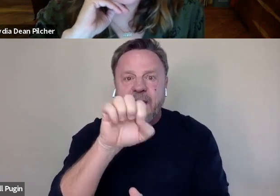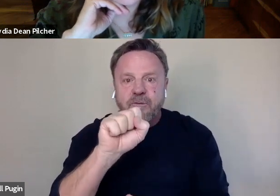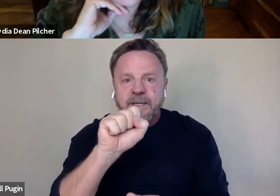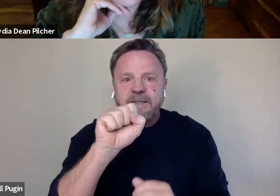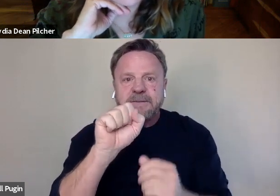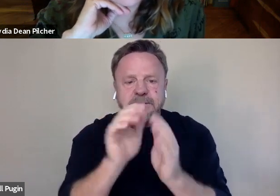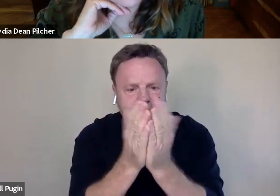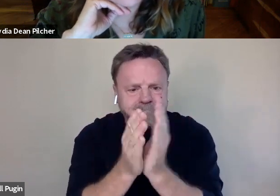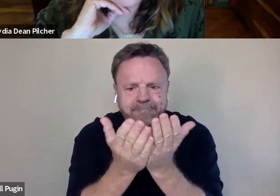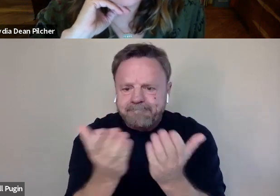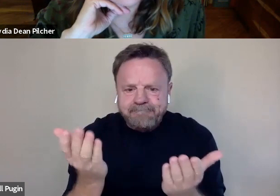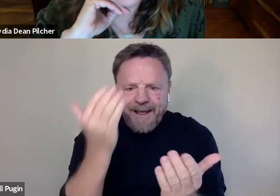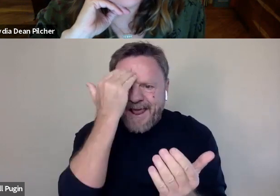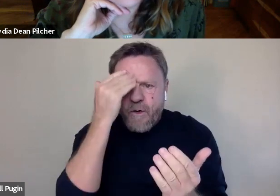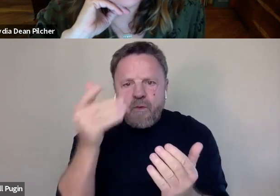you created,